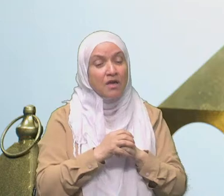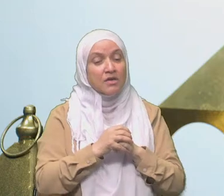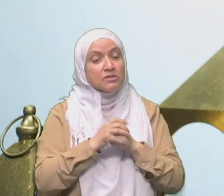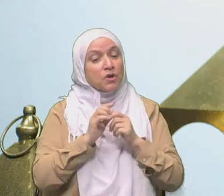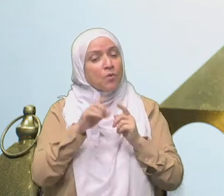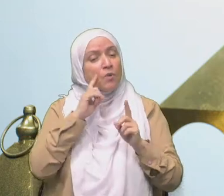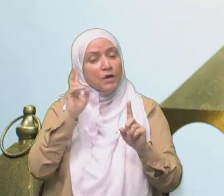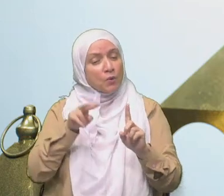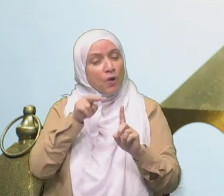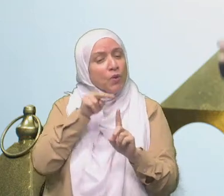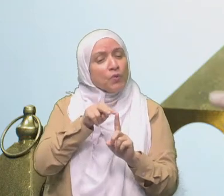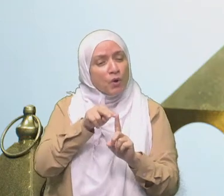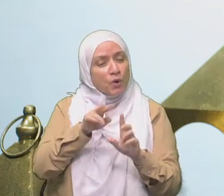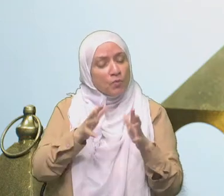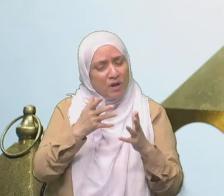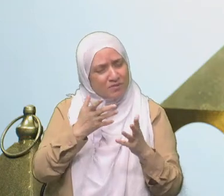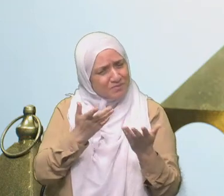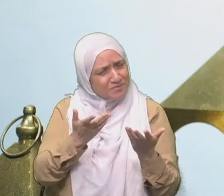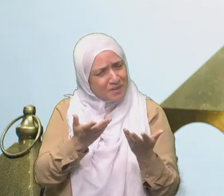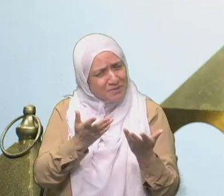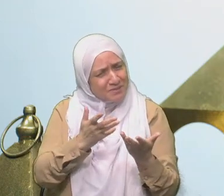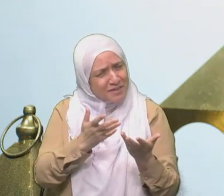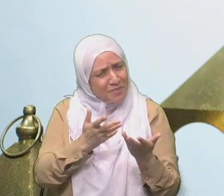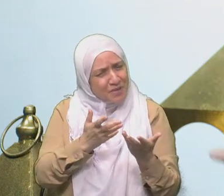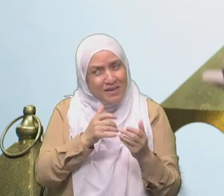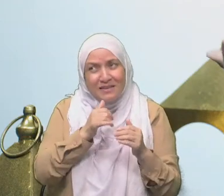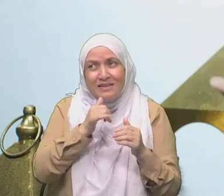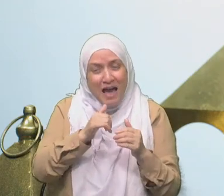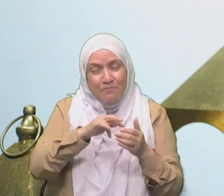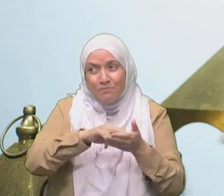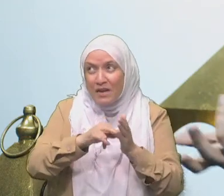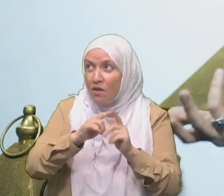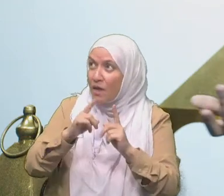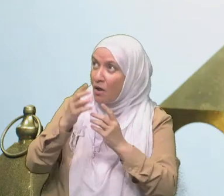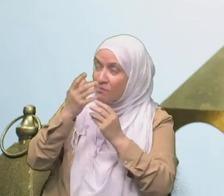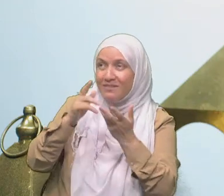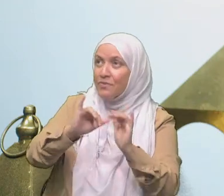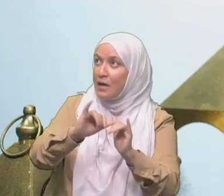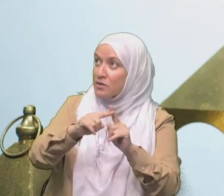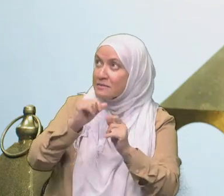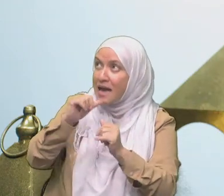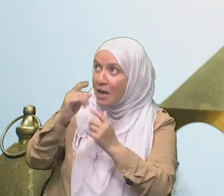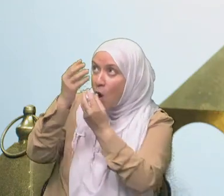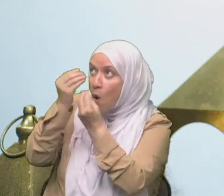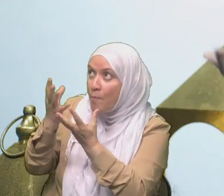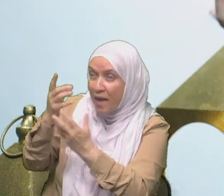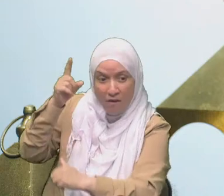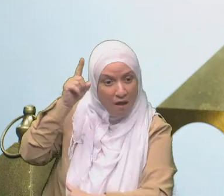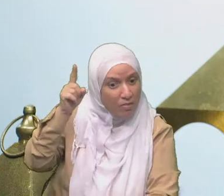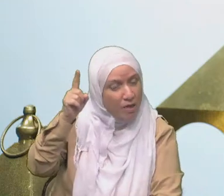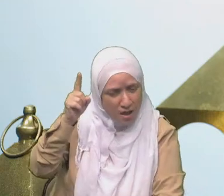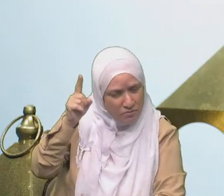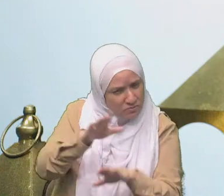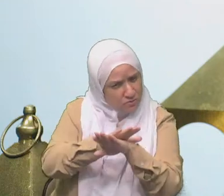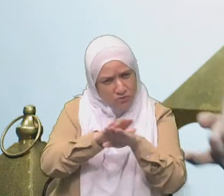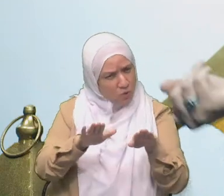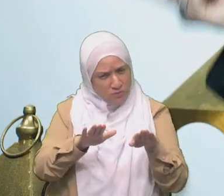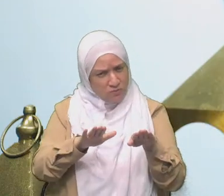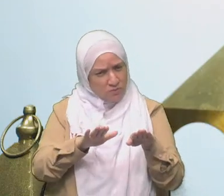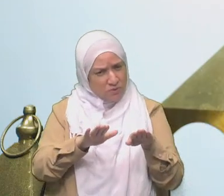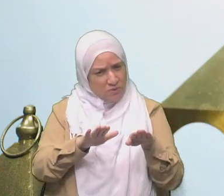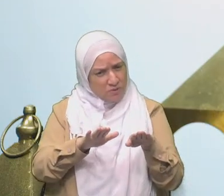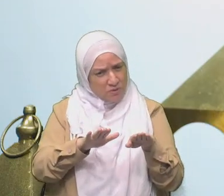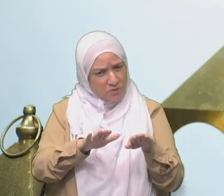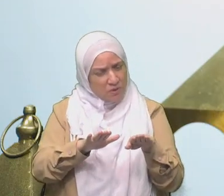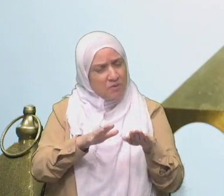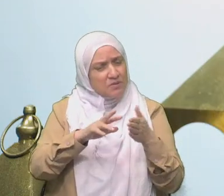right? Yeah. Yeah. You know, the man in Surah Al-Kahf, I don't think that I'm going to lose these two gardens, and I don't think the hour is coming.